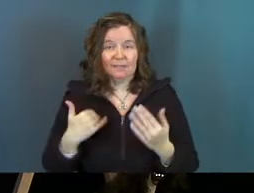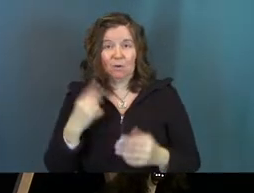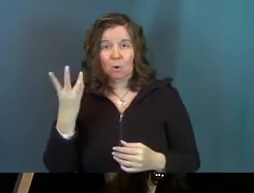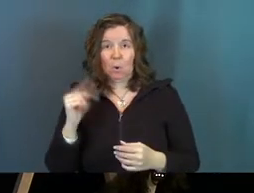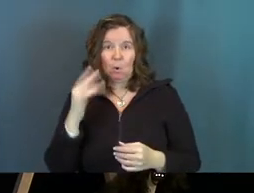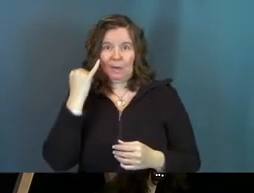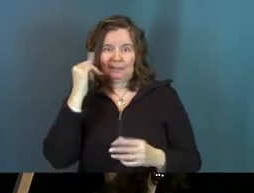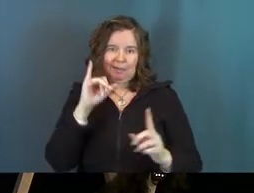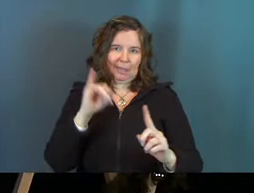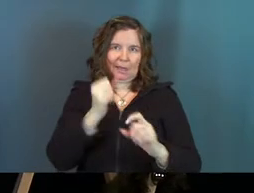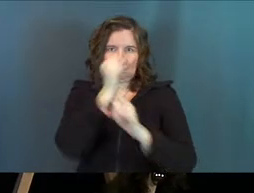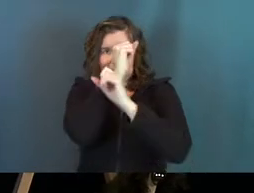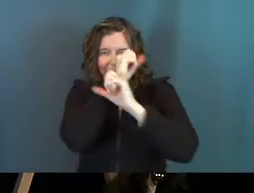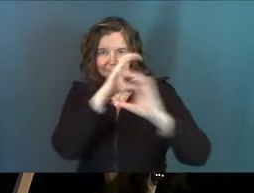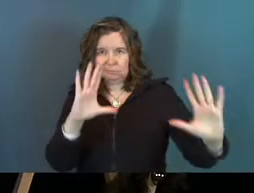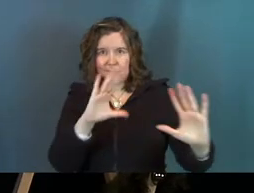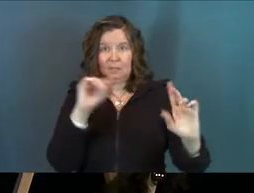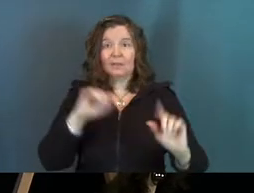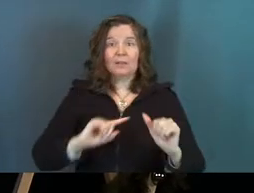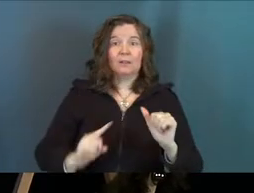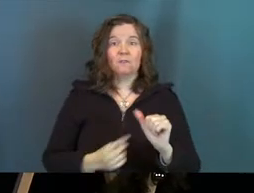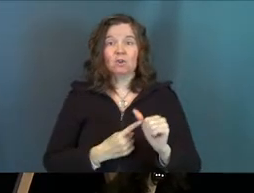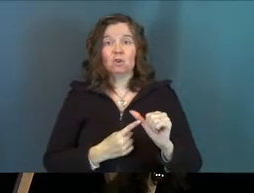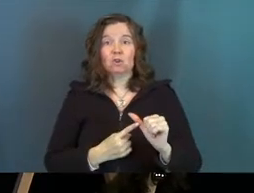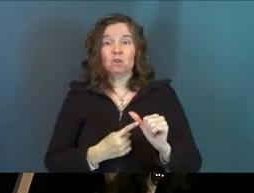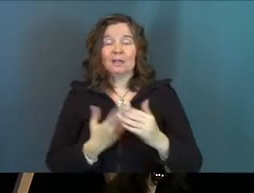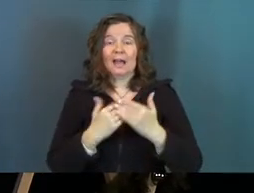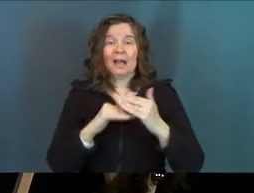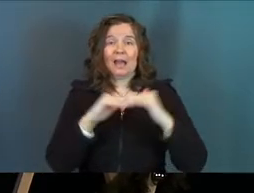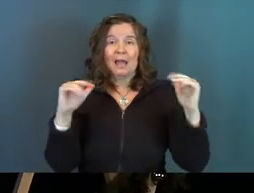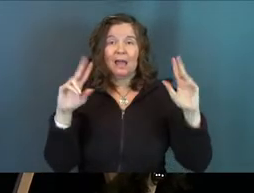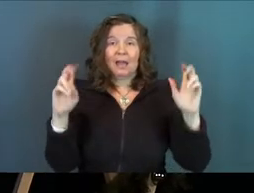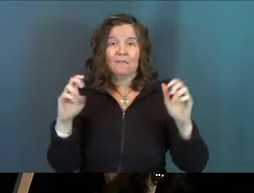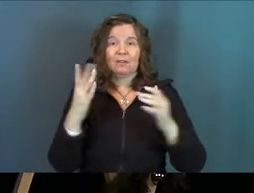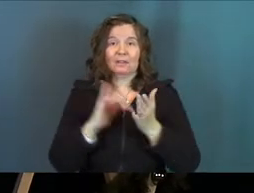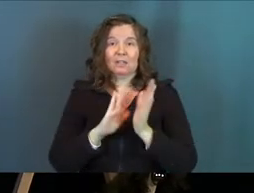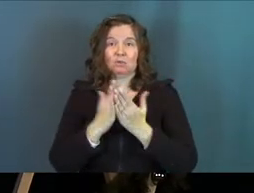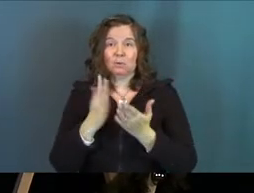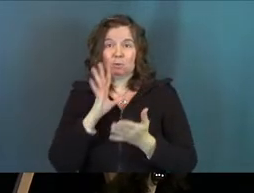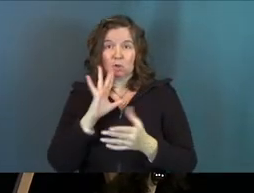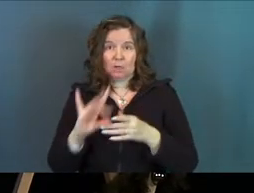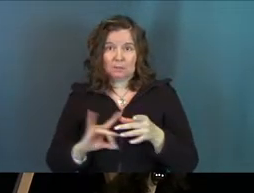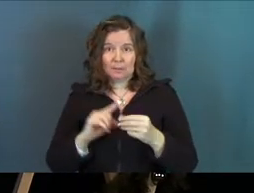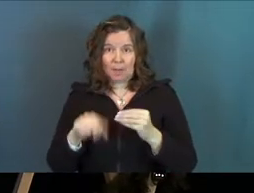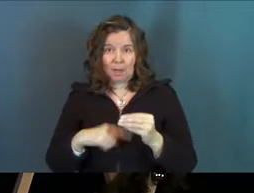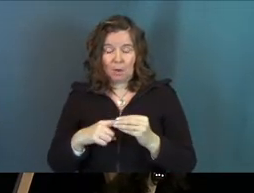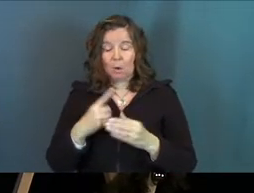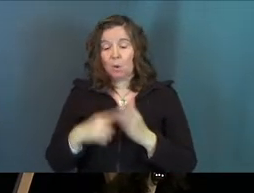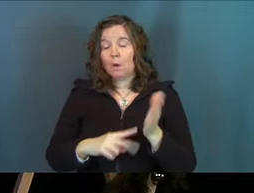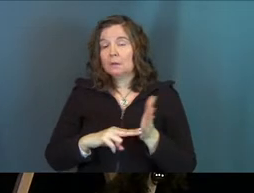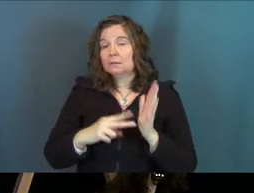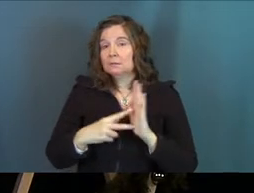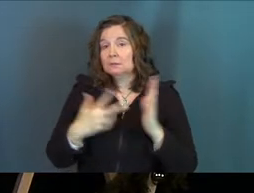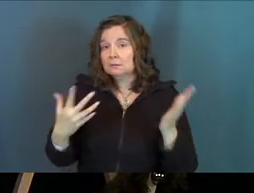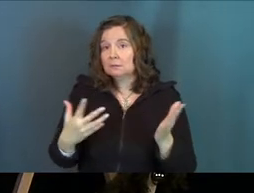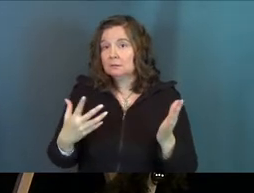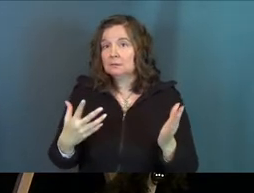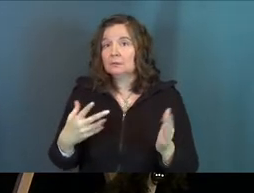own idea of what paradise is. So this is the first heaven that scripture refers to, okay? And what this